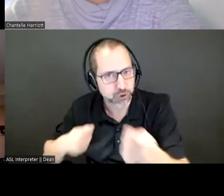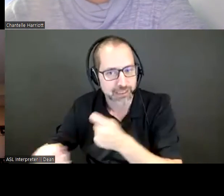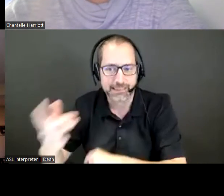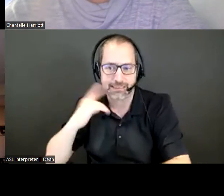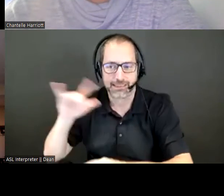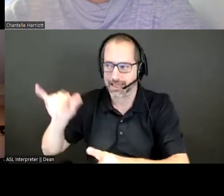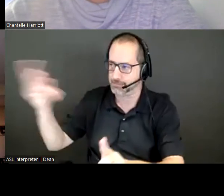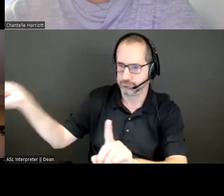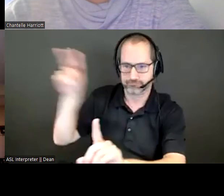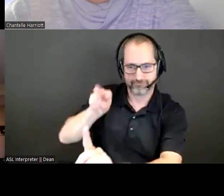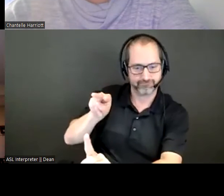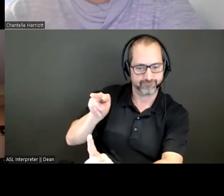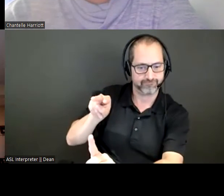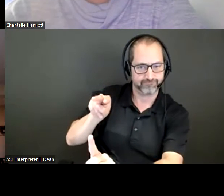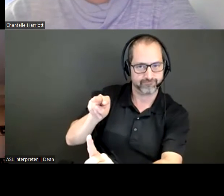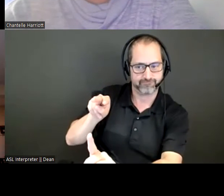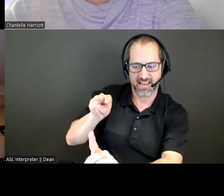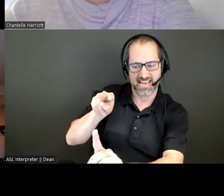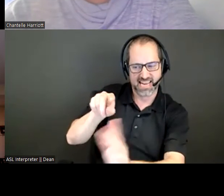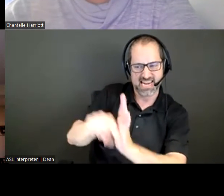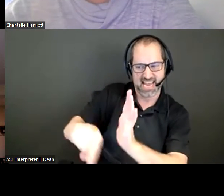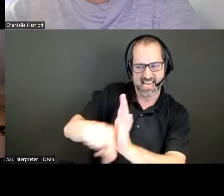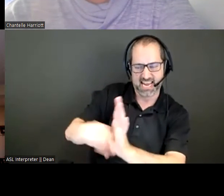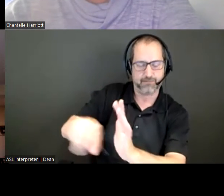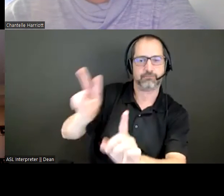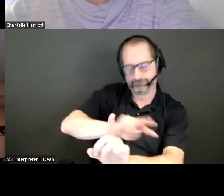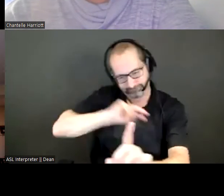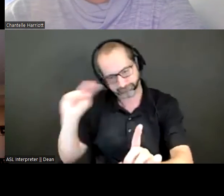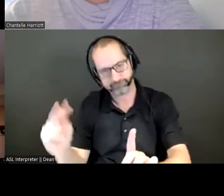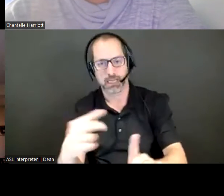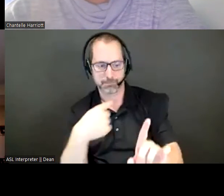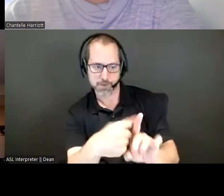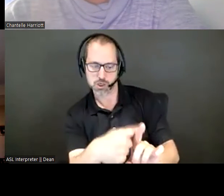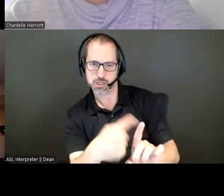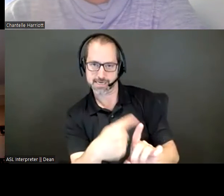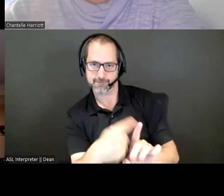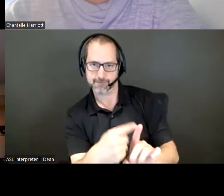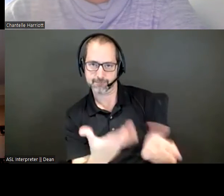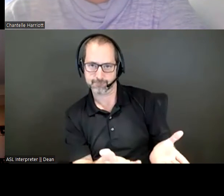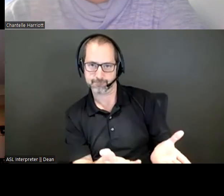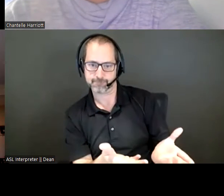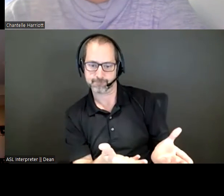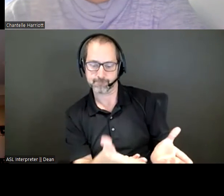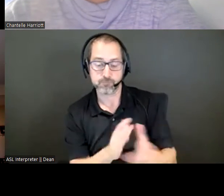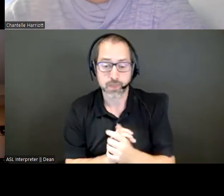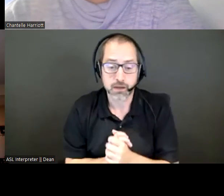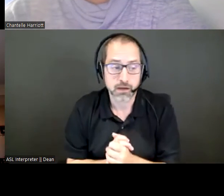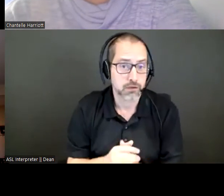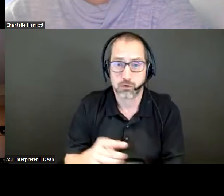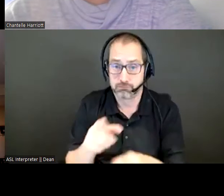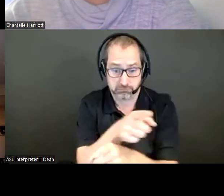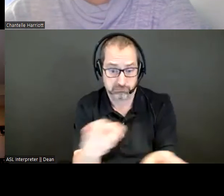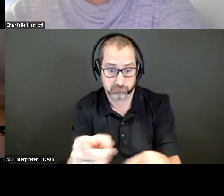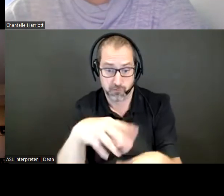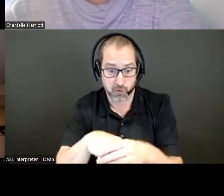worldview from a negative to a positive view. So yeah, I thank the participants